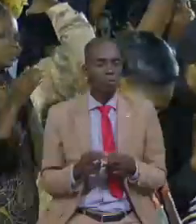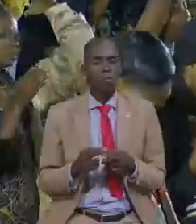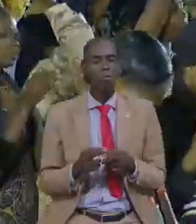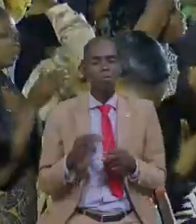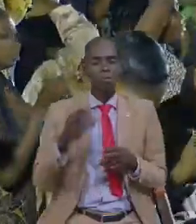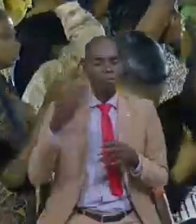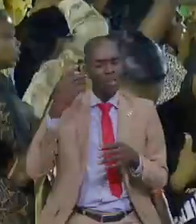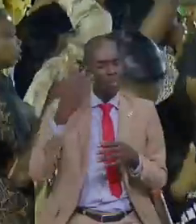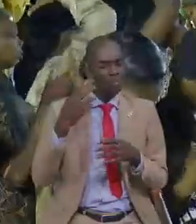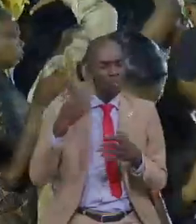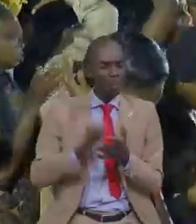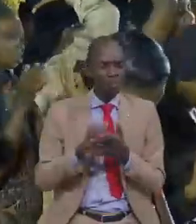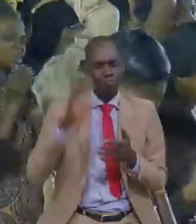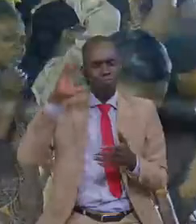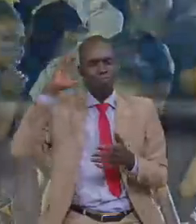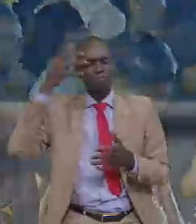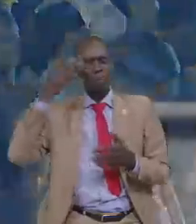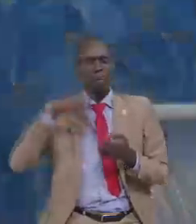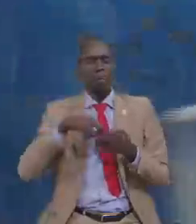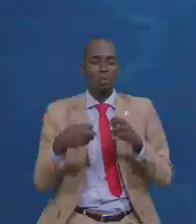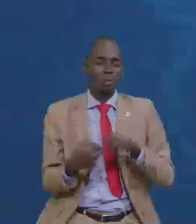Psychological problems,